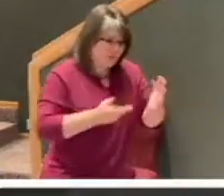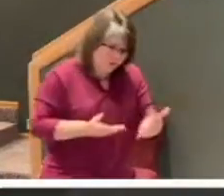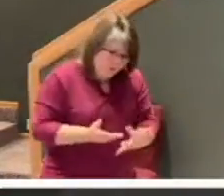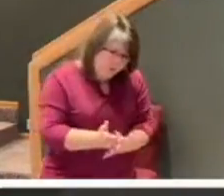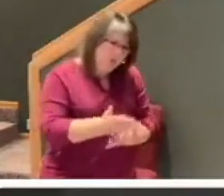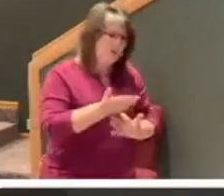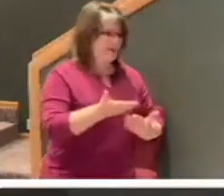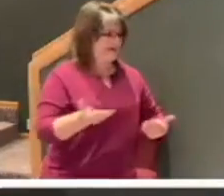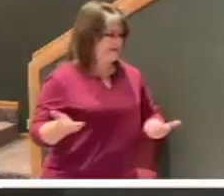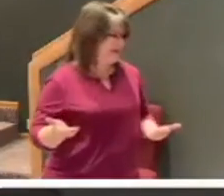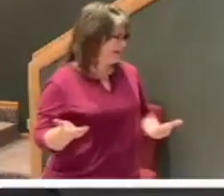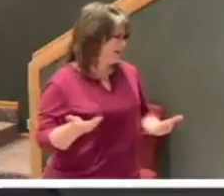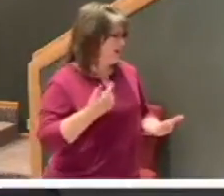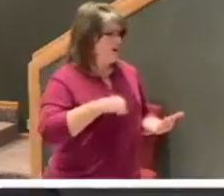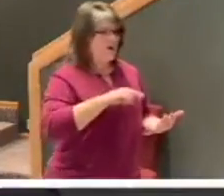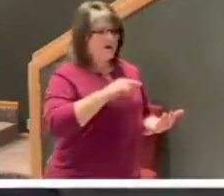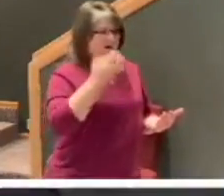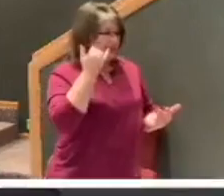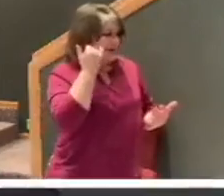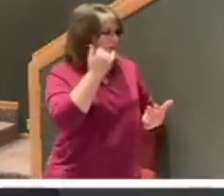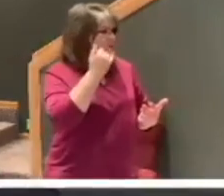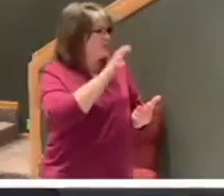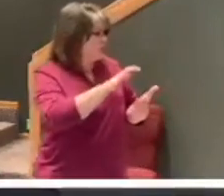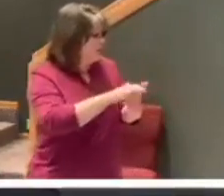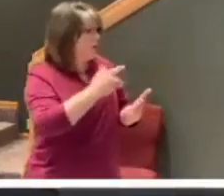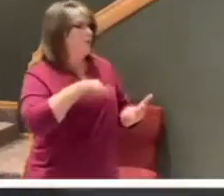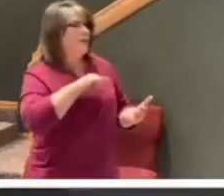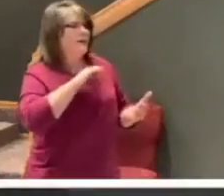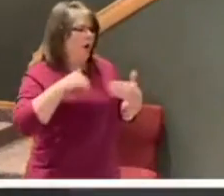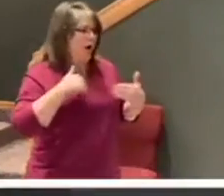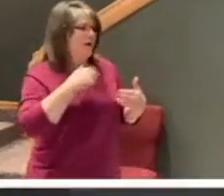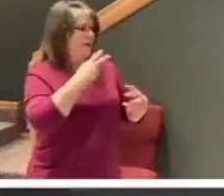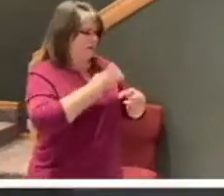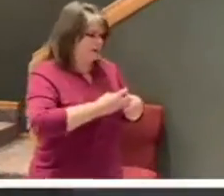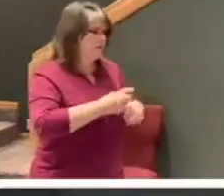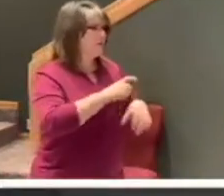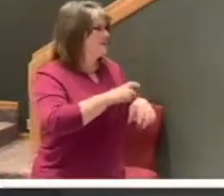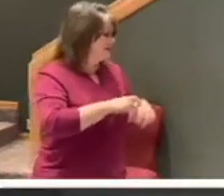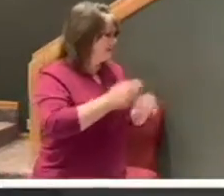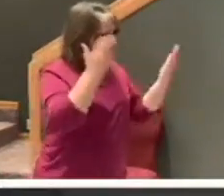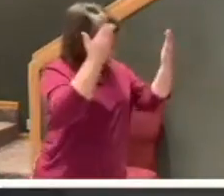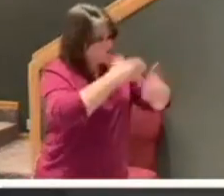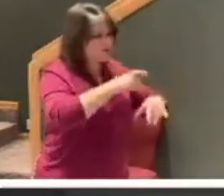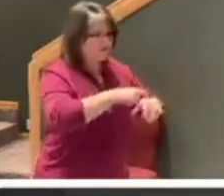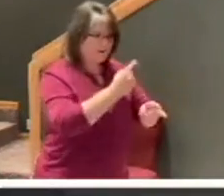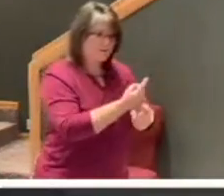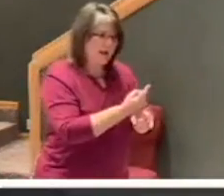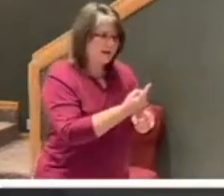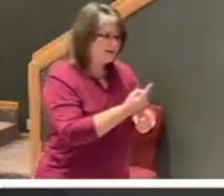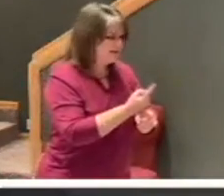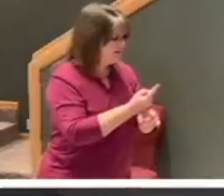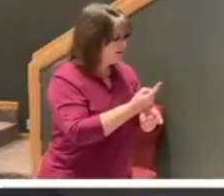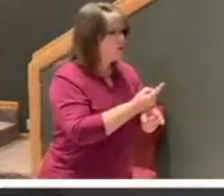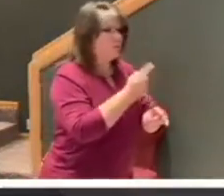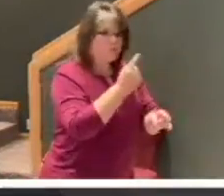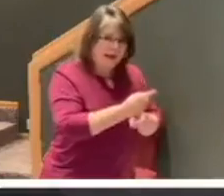these things. I mean, we all, if you're married, we all have difficult and dark chapters, right?